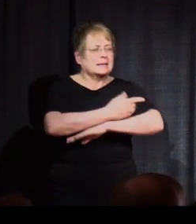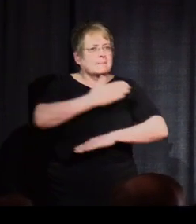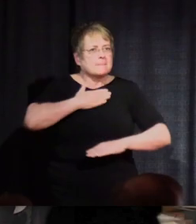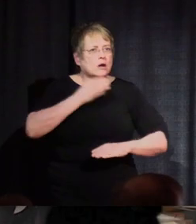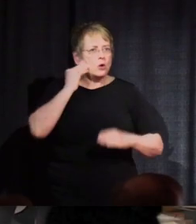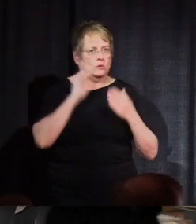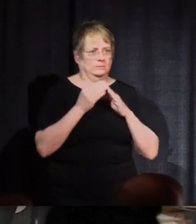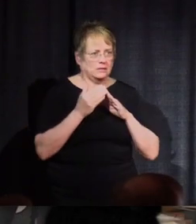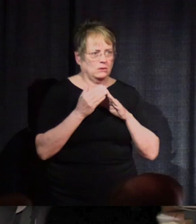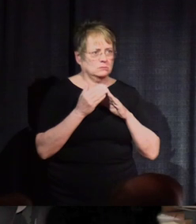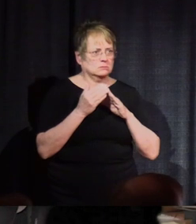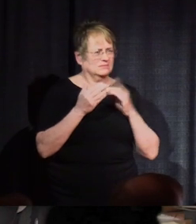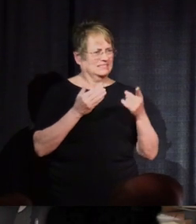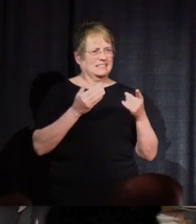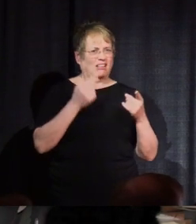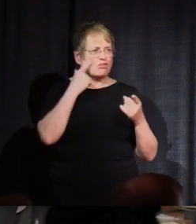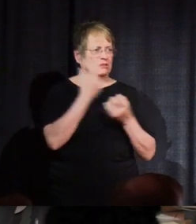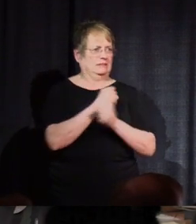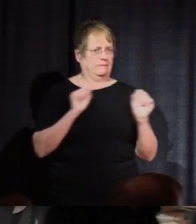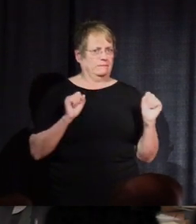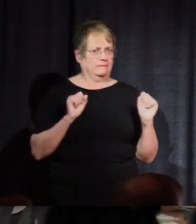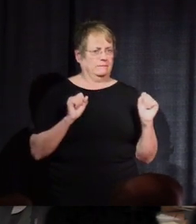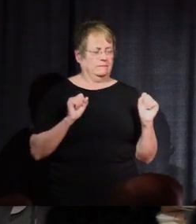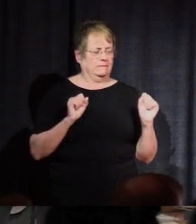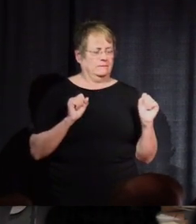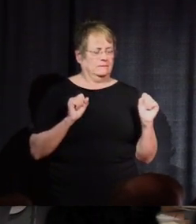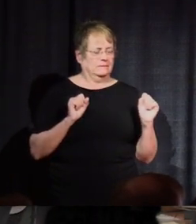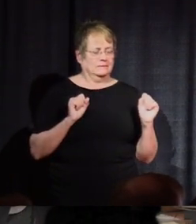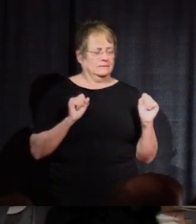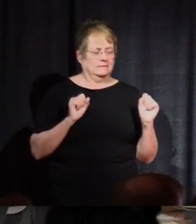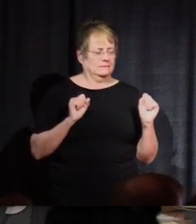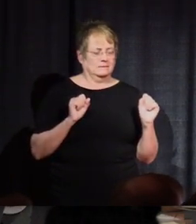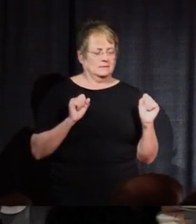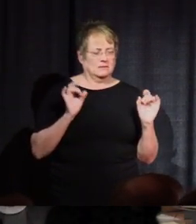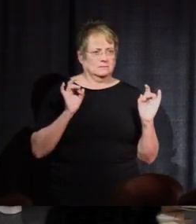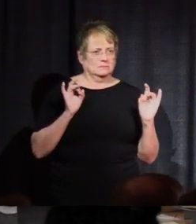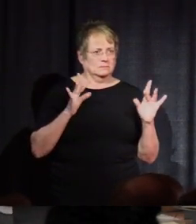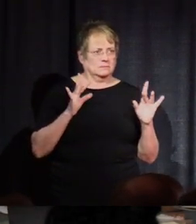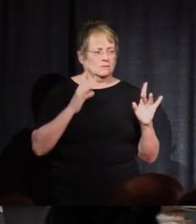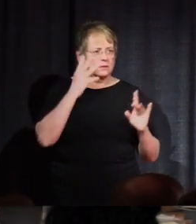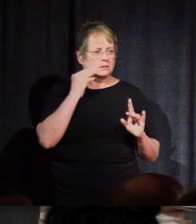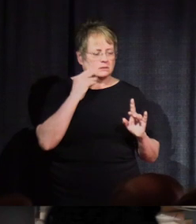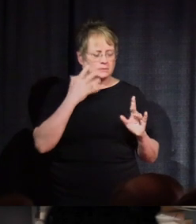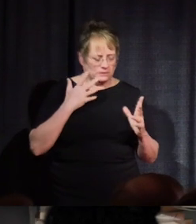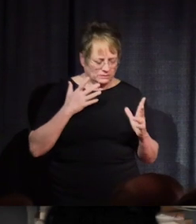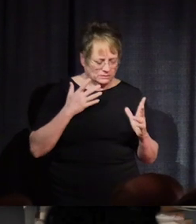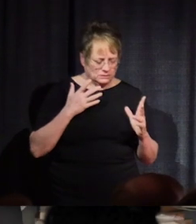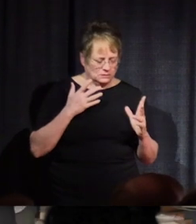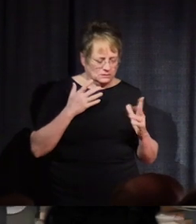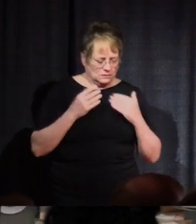hometown that had always seemed like a safe haven this horrible occurrence peeled off the veil of